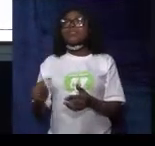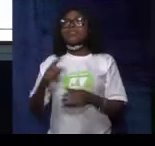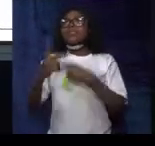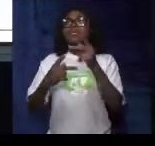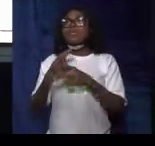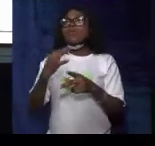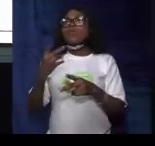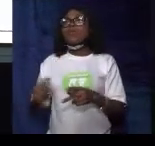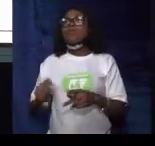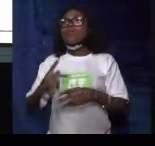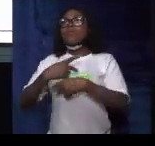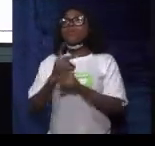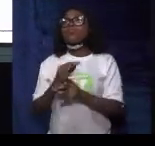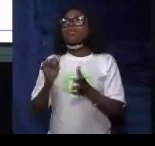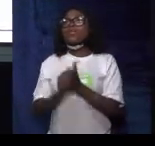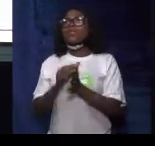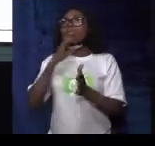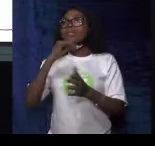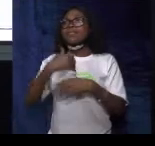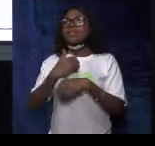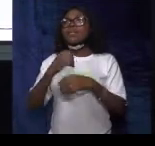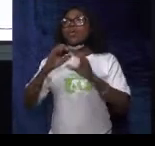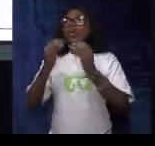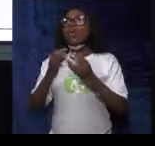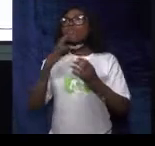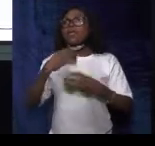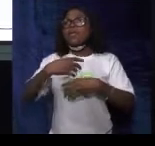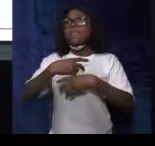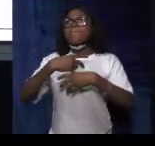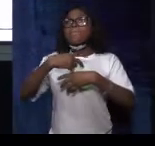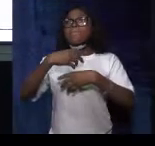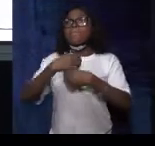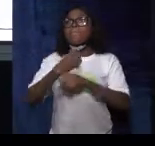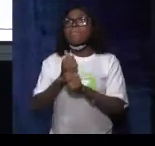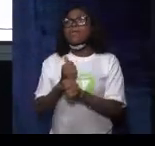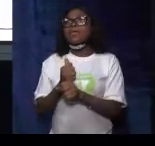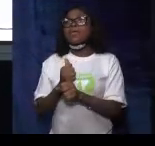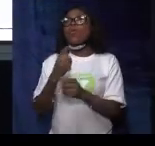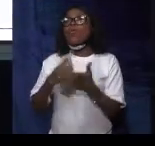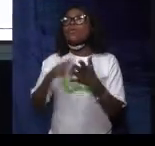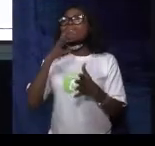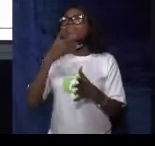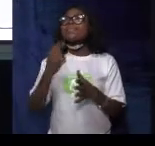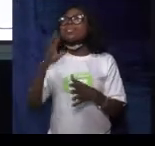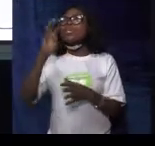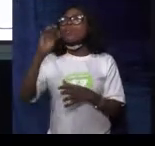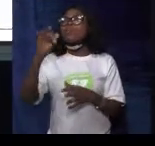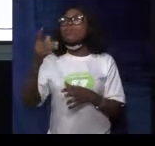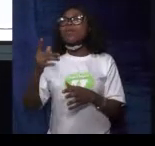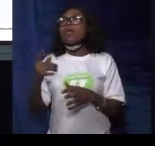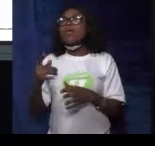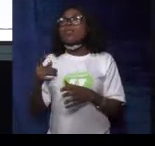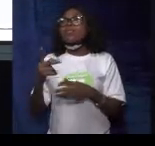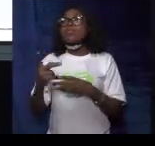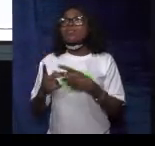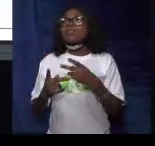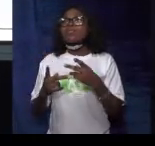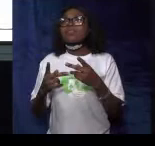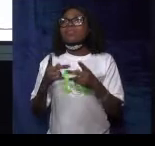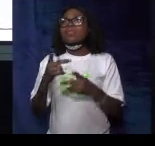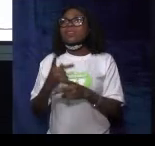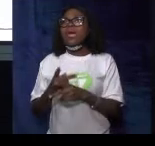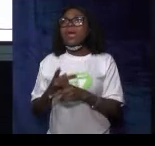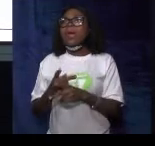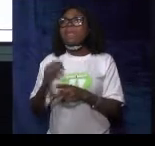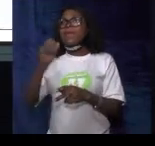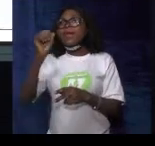company makes. What is the modal type? Now you have type A, type B, type C, or type D. Now